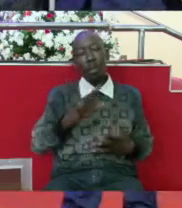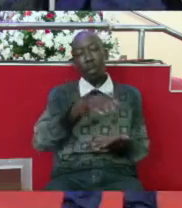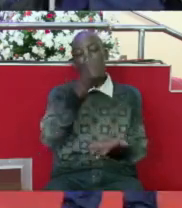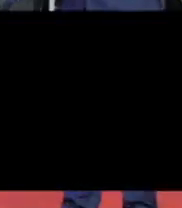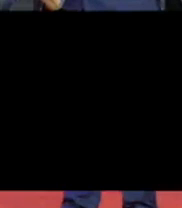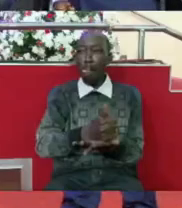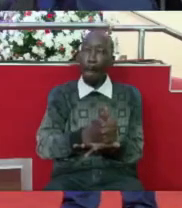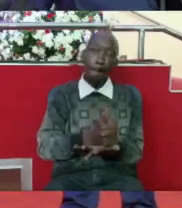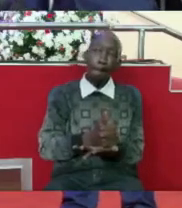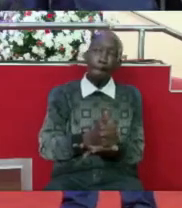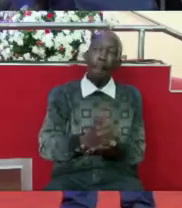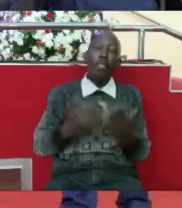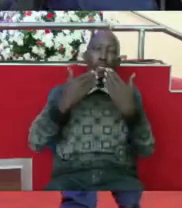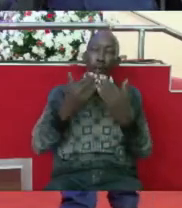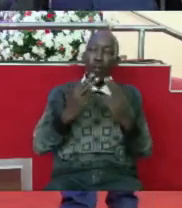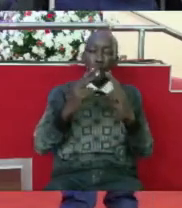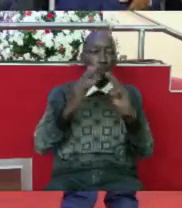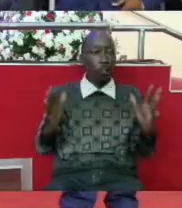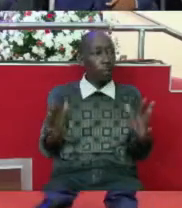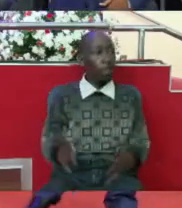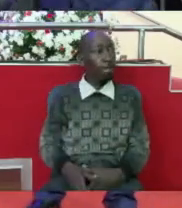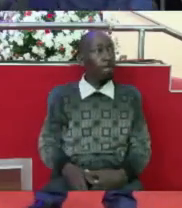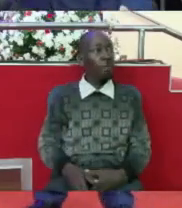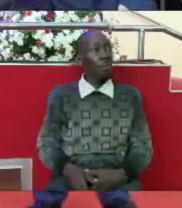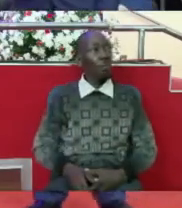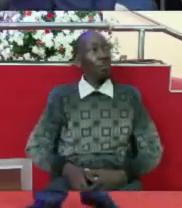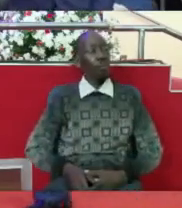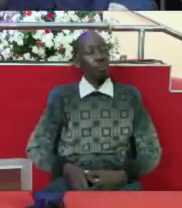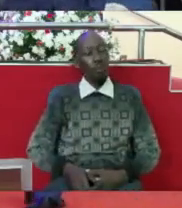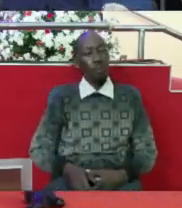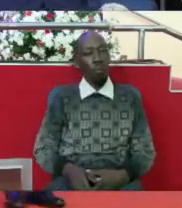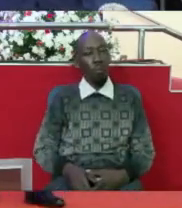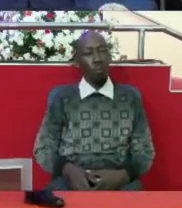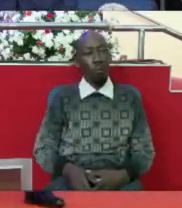amen. Amen. Asante sana. Thank you so much.